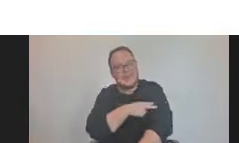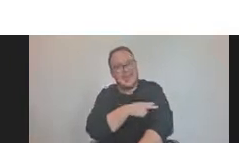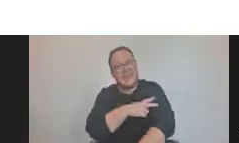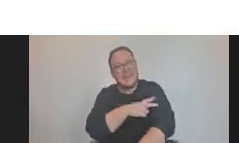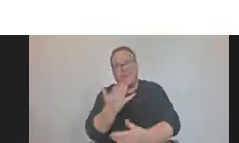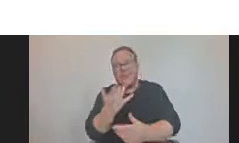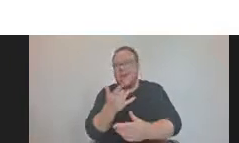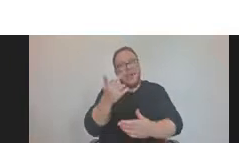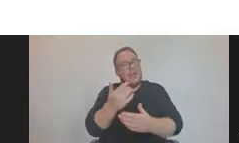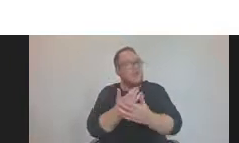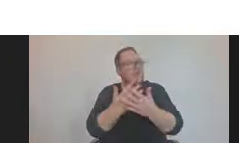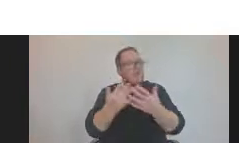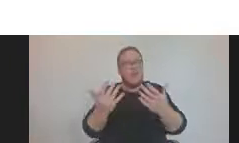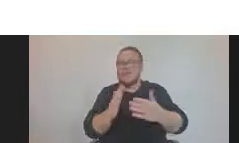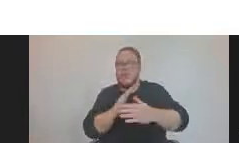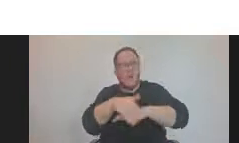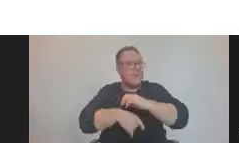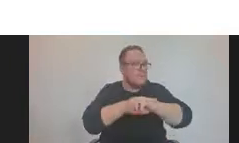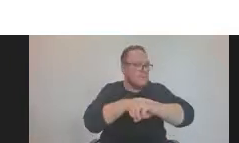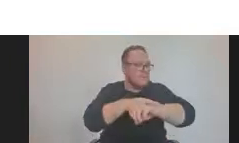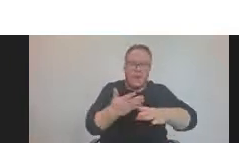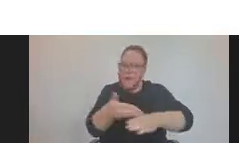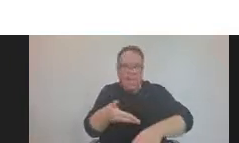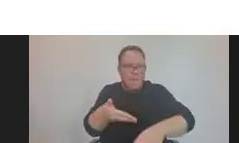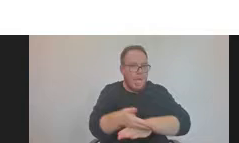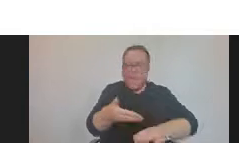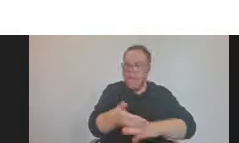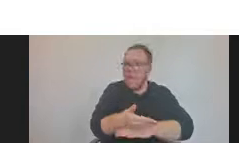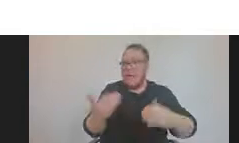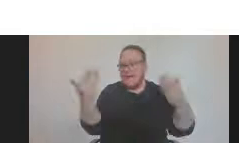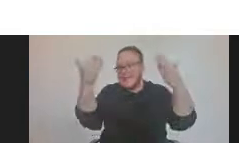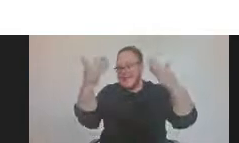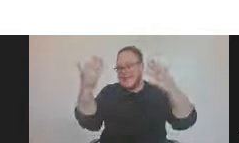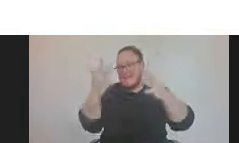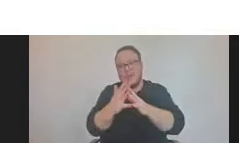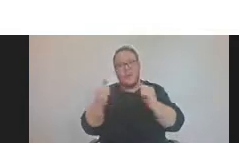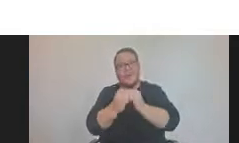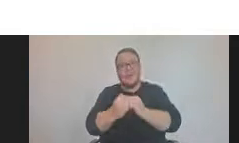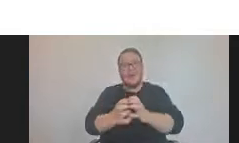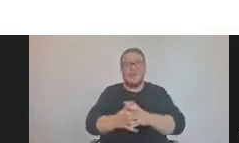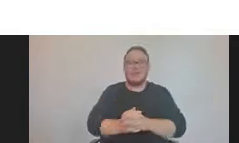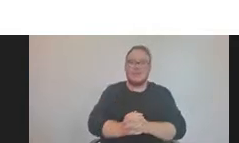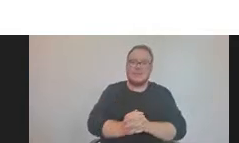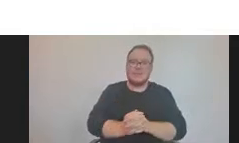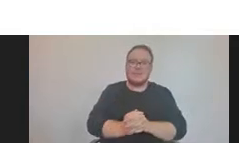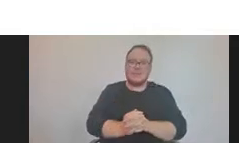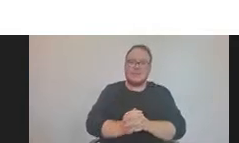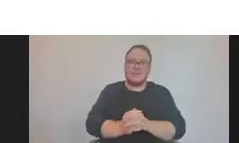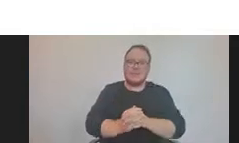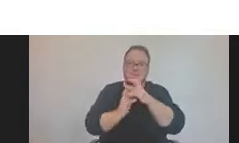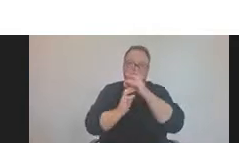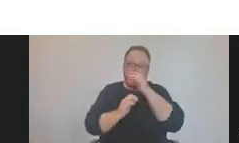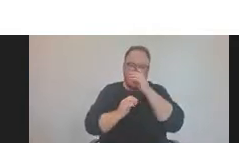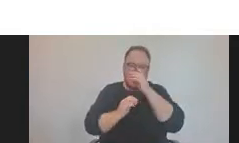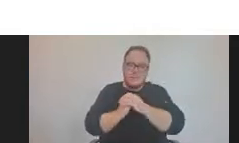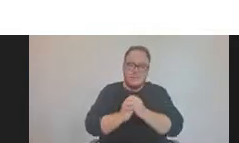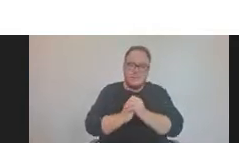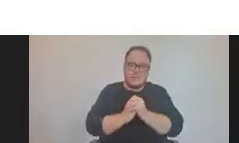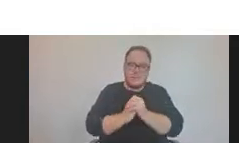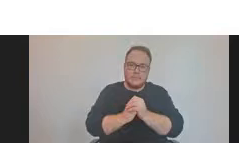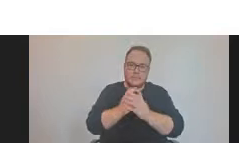weekends. They do have some work-life balance, and we spread the load amongst the whole of the team. One of the things I